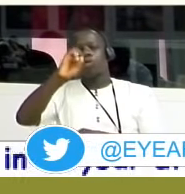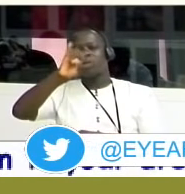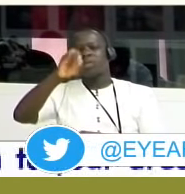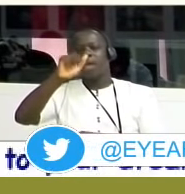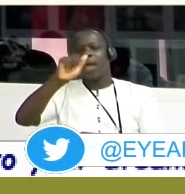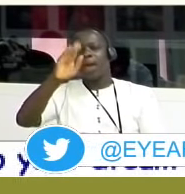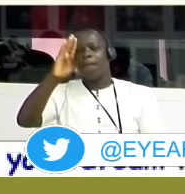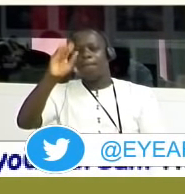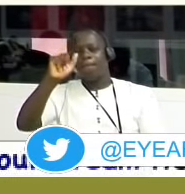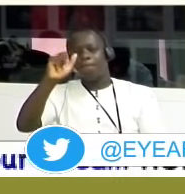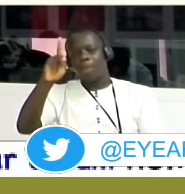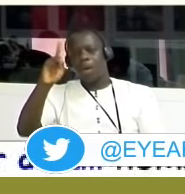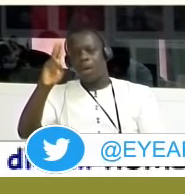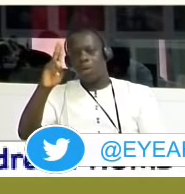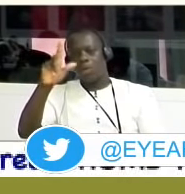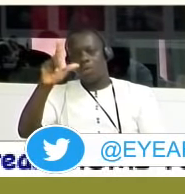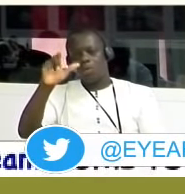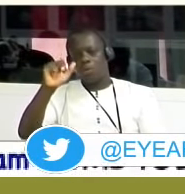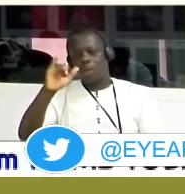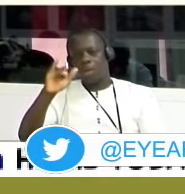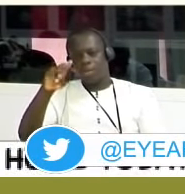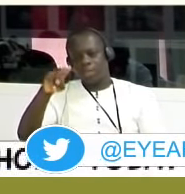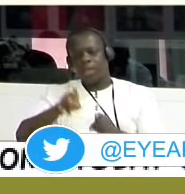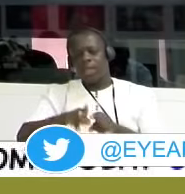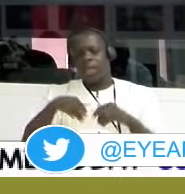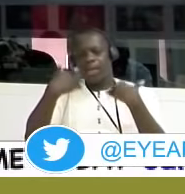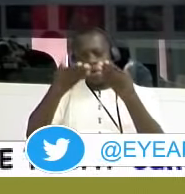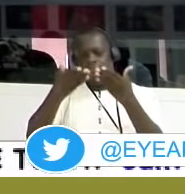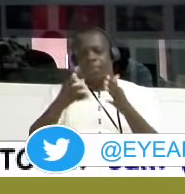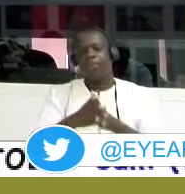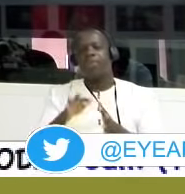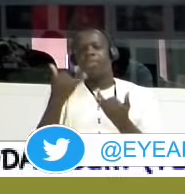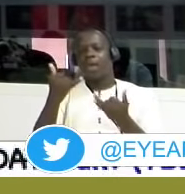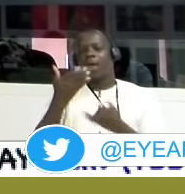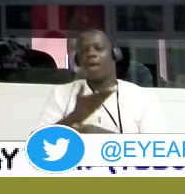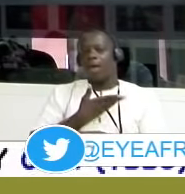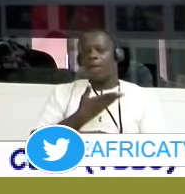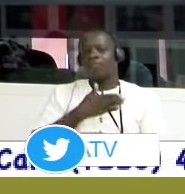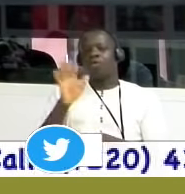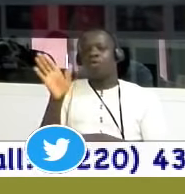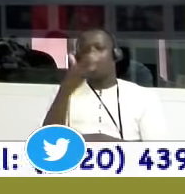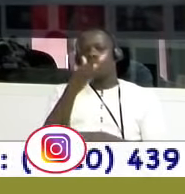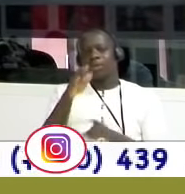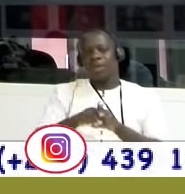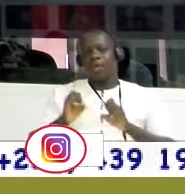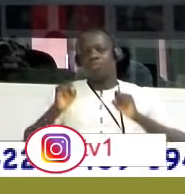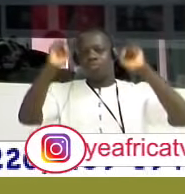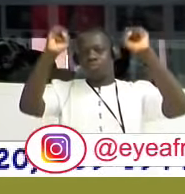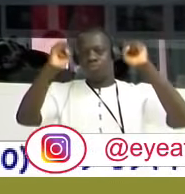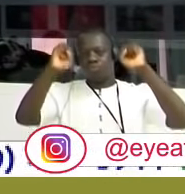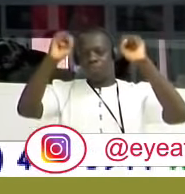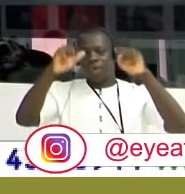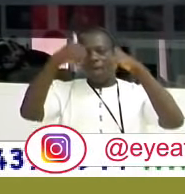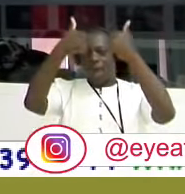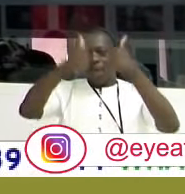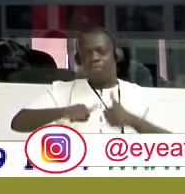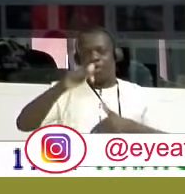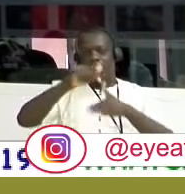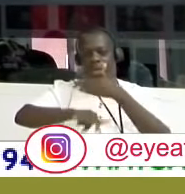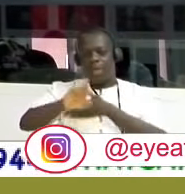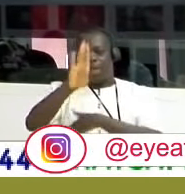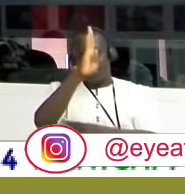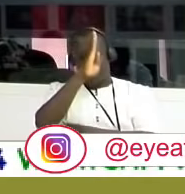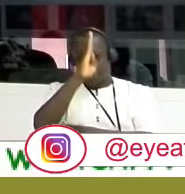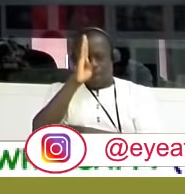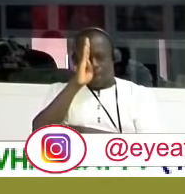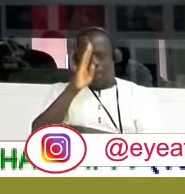So having gone, the demonstration occurred in Brikama. Mm-hmm. Nothing happened in terms